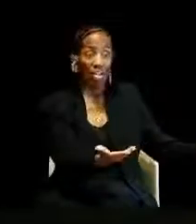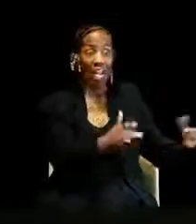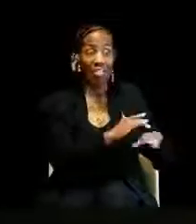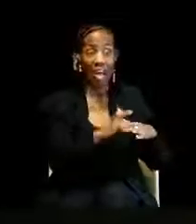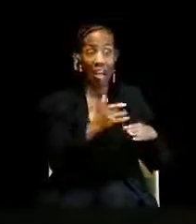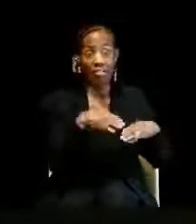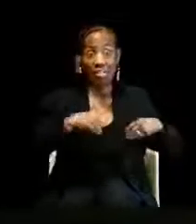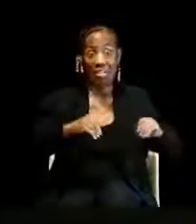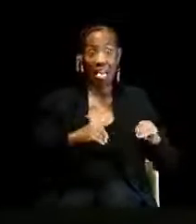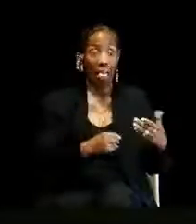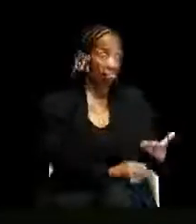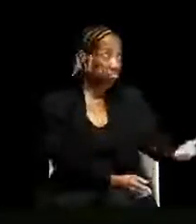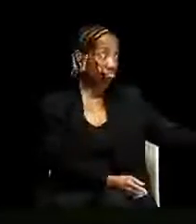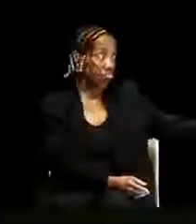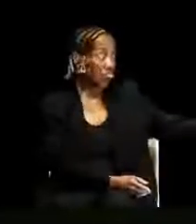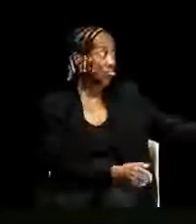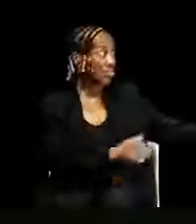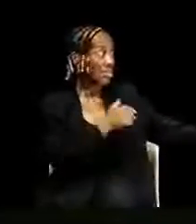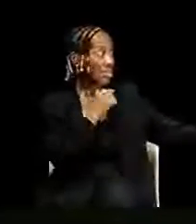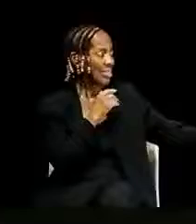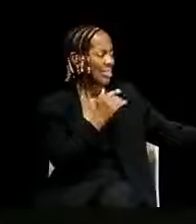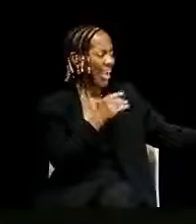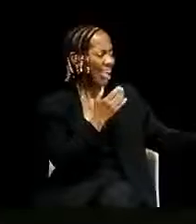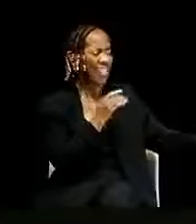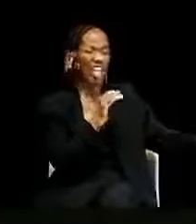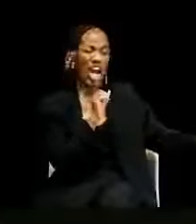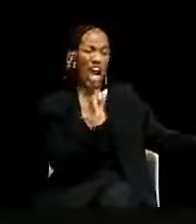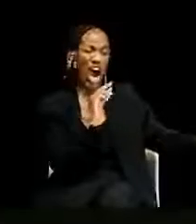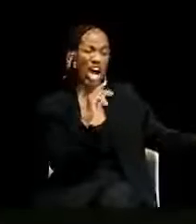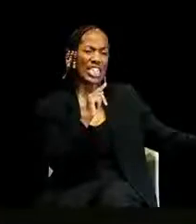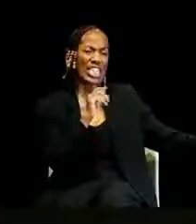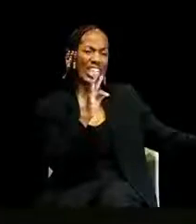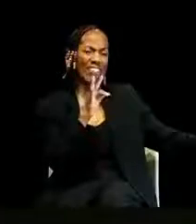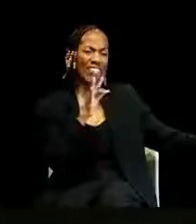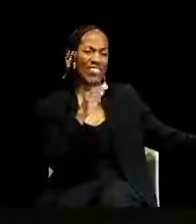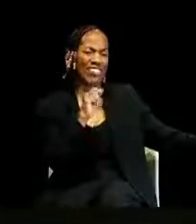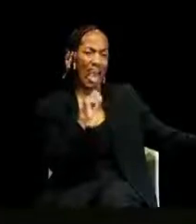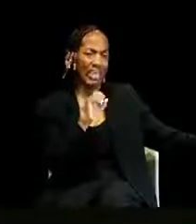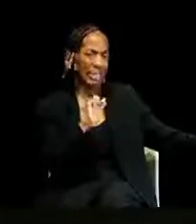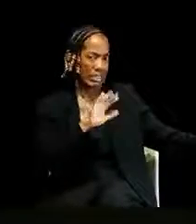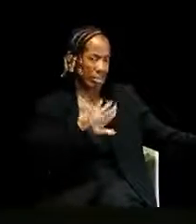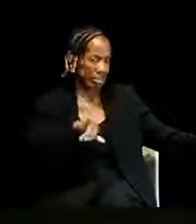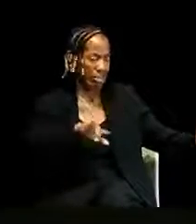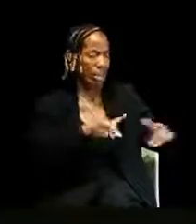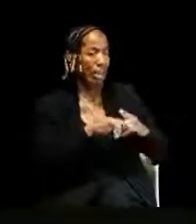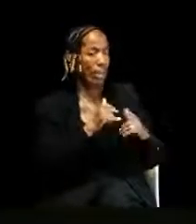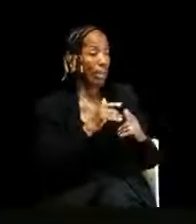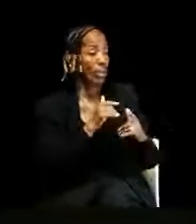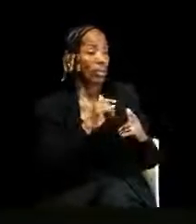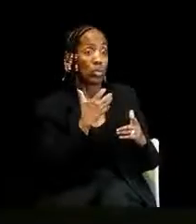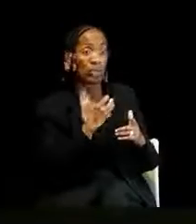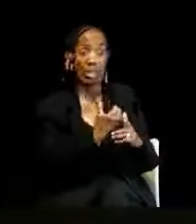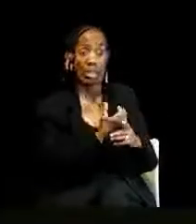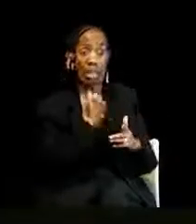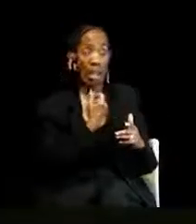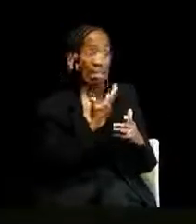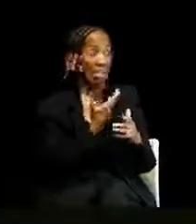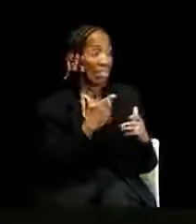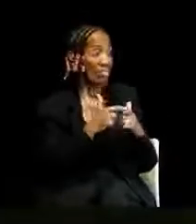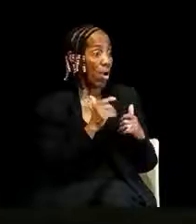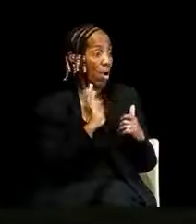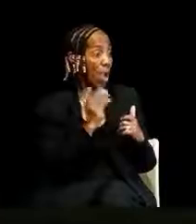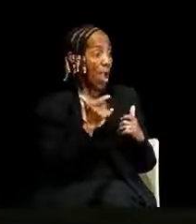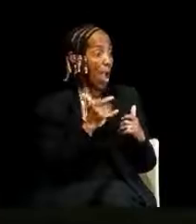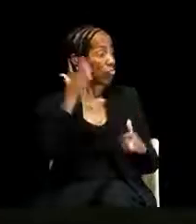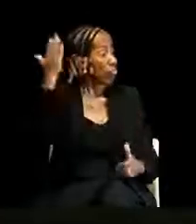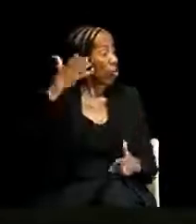available for sale. Well, not the artifacts, but we'll talk more about that. So you can take a chair home with you from this talk. Did you, like,